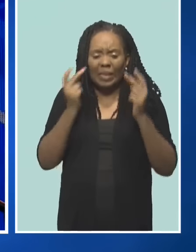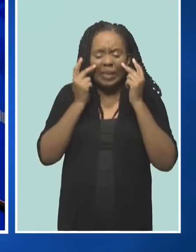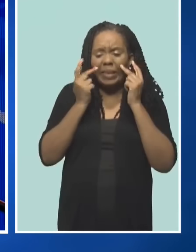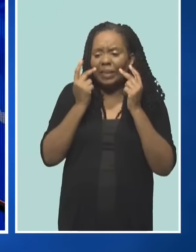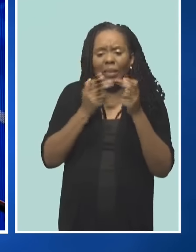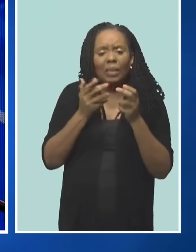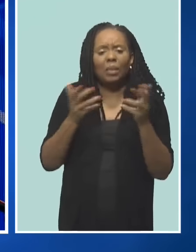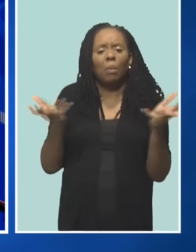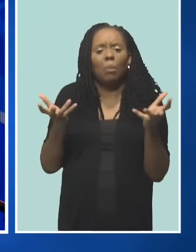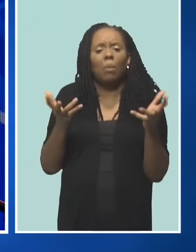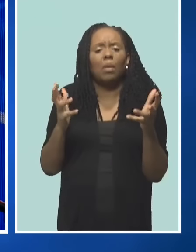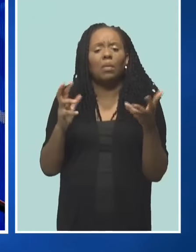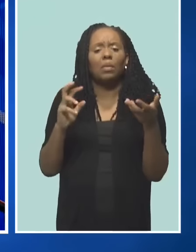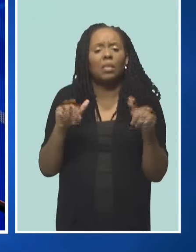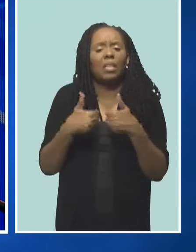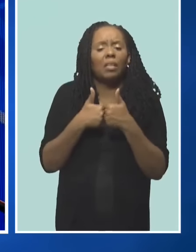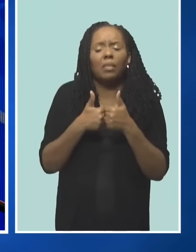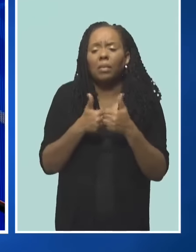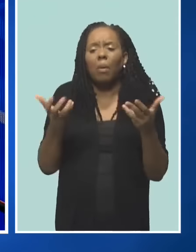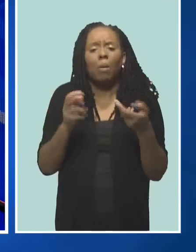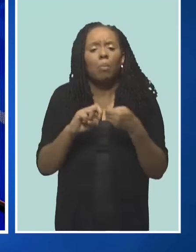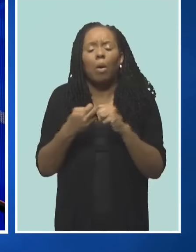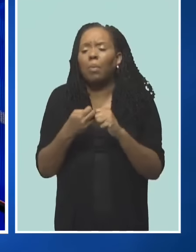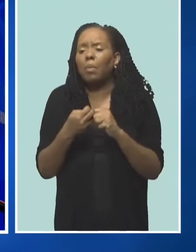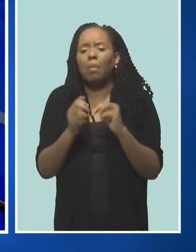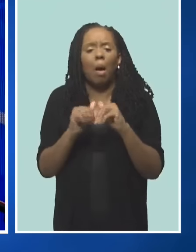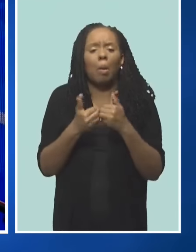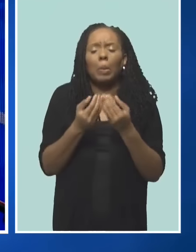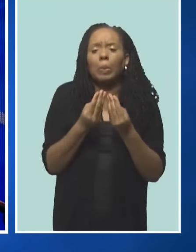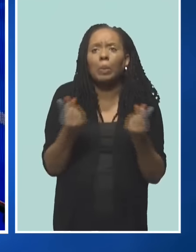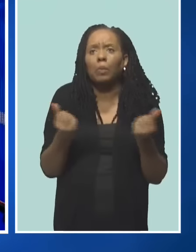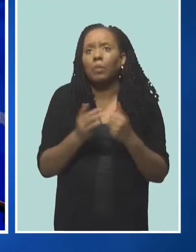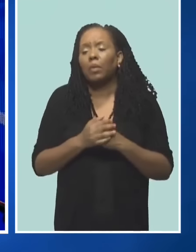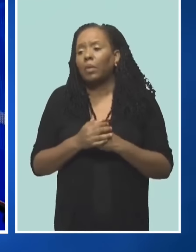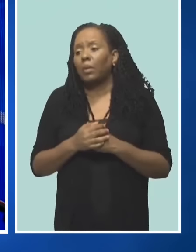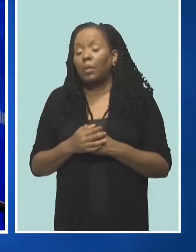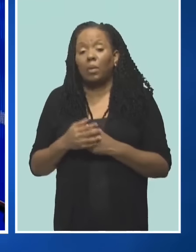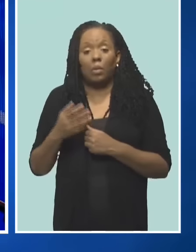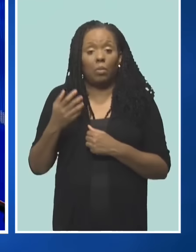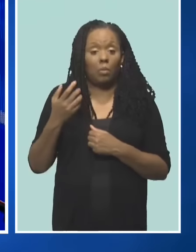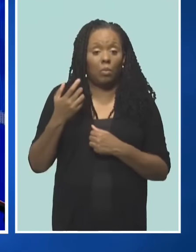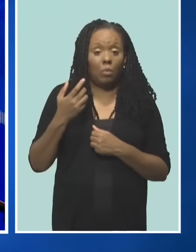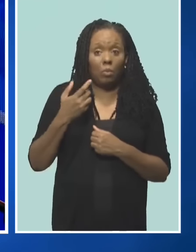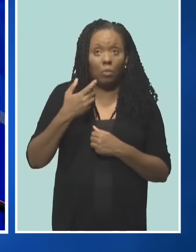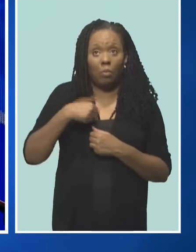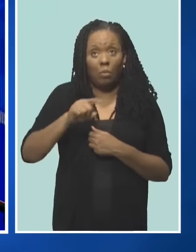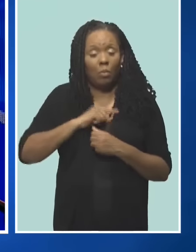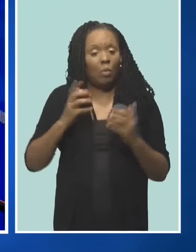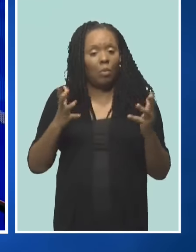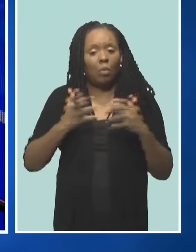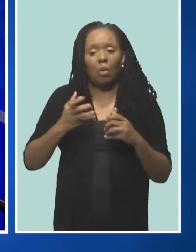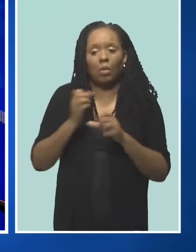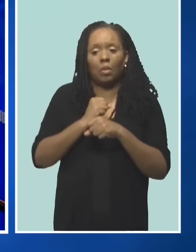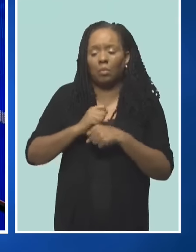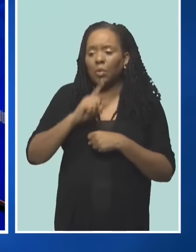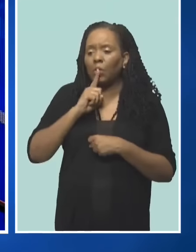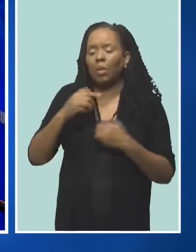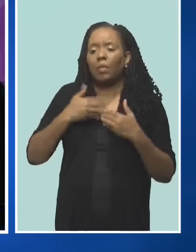address this and how do we move from those minute things that we experience on the ground to having those inform trade